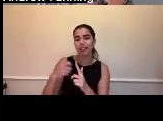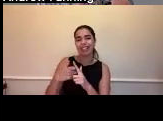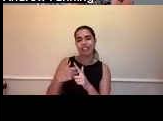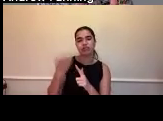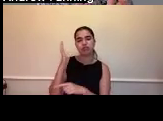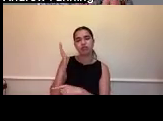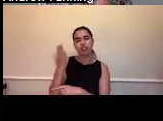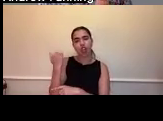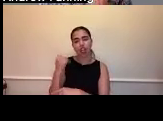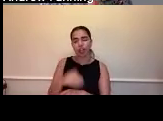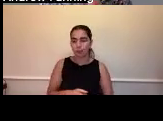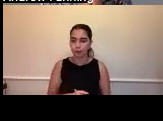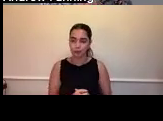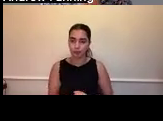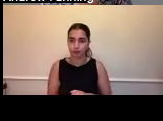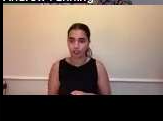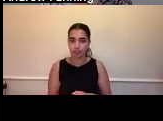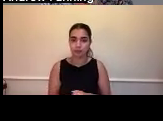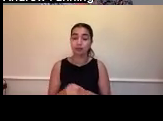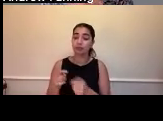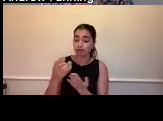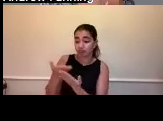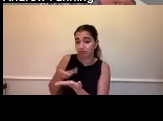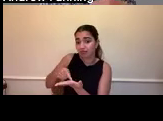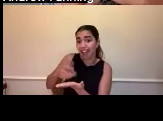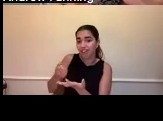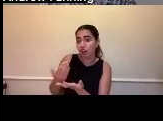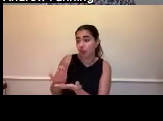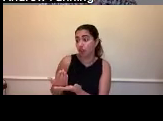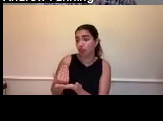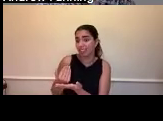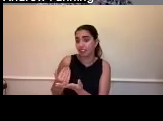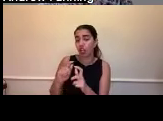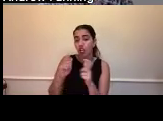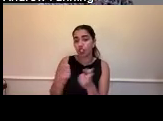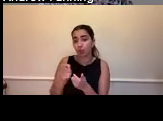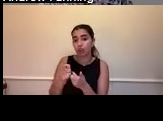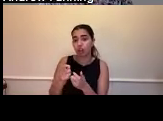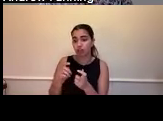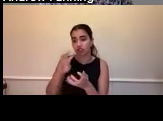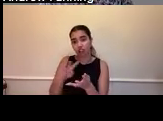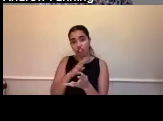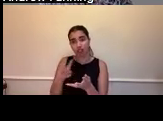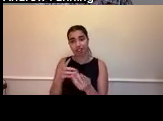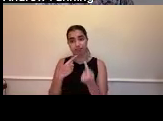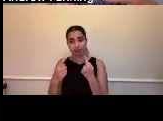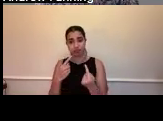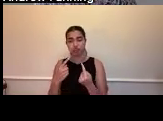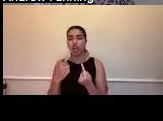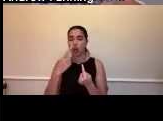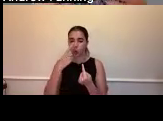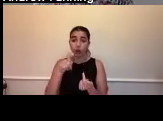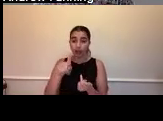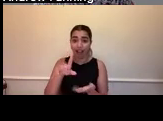earlier. It also has the latest donut diagrams, which are available to download, which I highly recommend that people pick